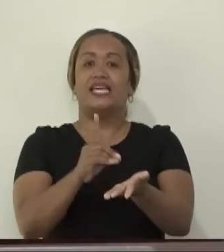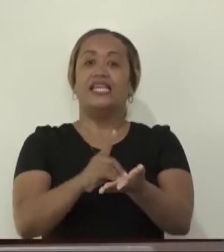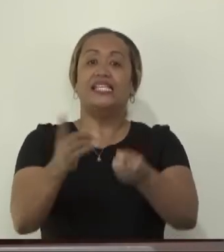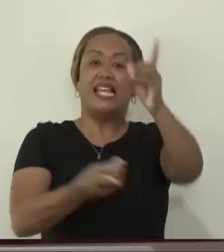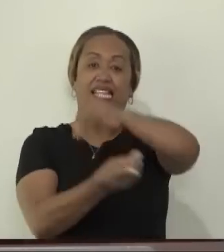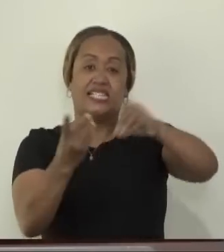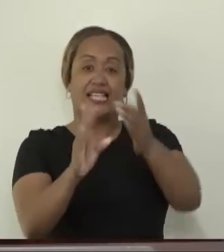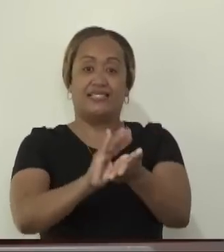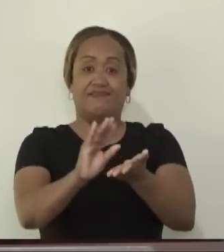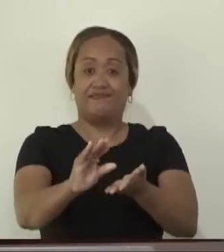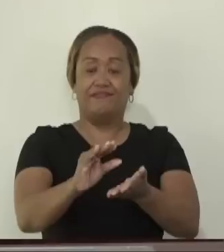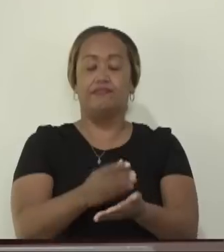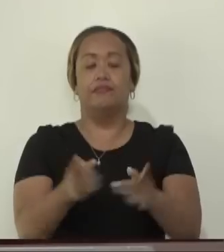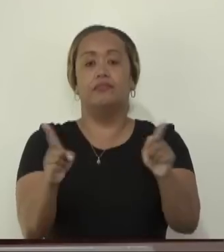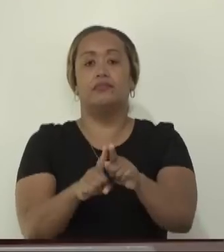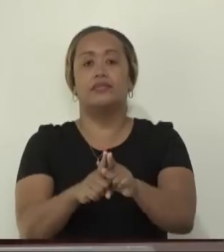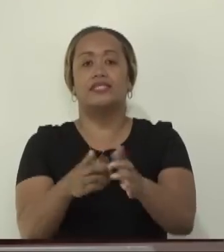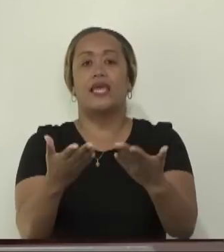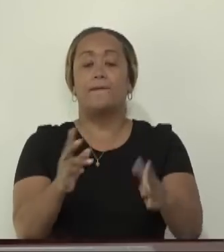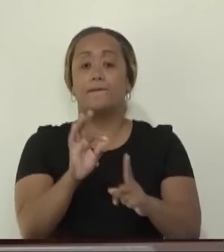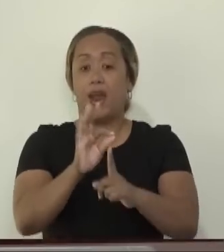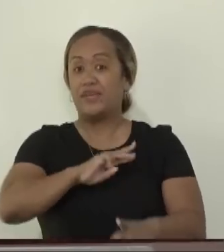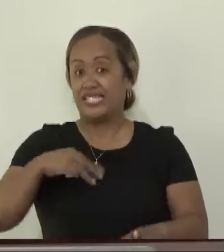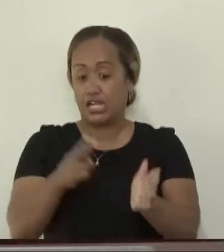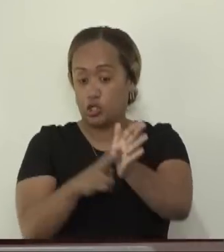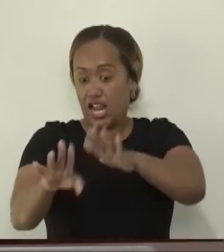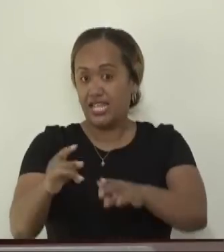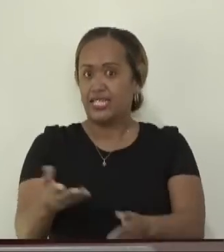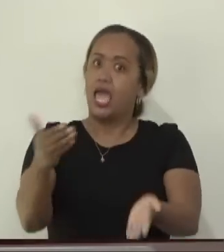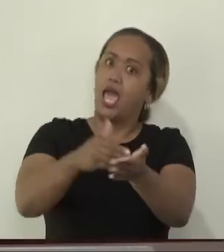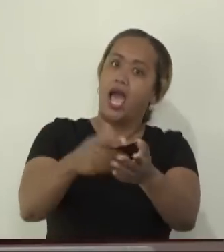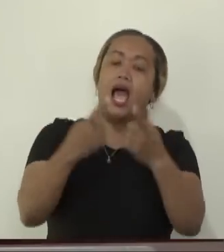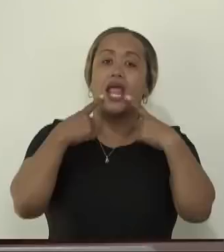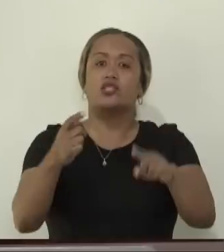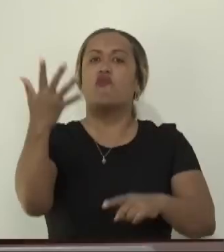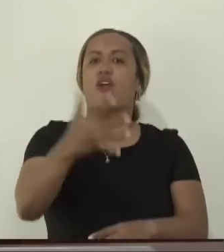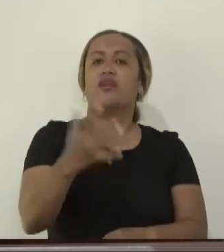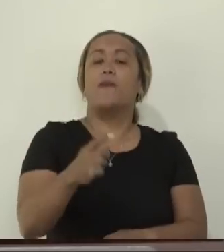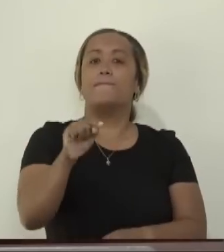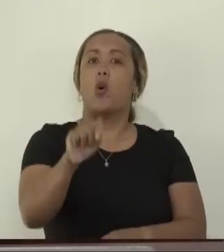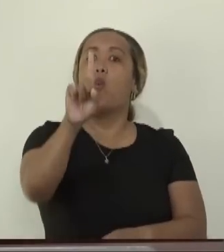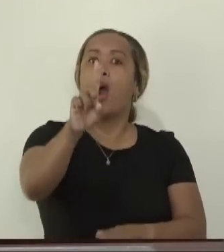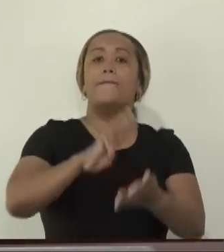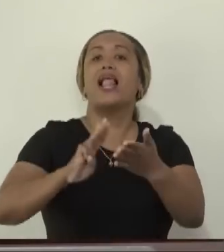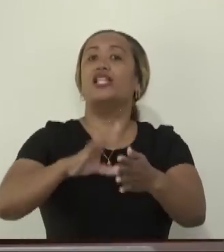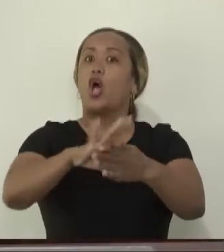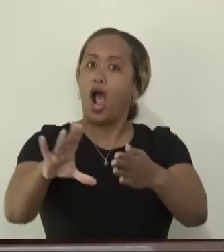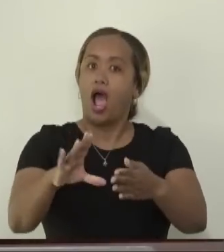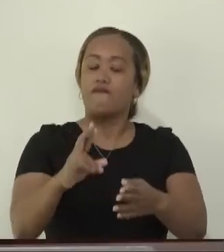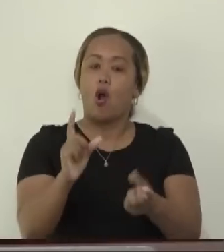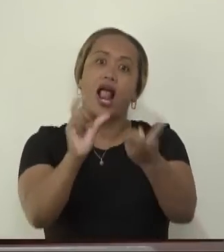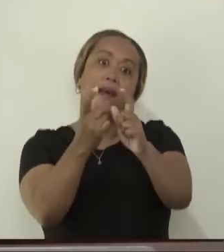Prime Minister Hipkins also announced additional funding of $15.1 million for